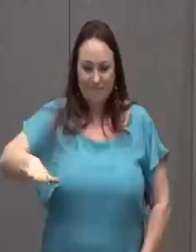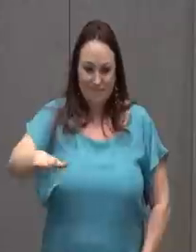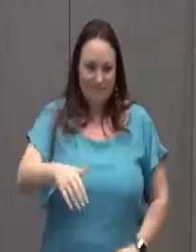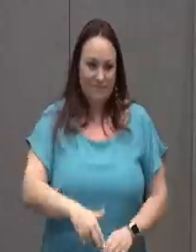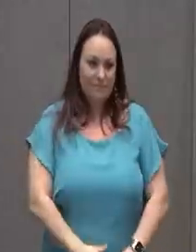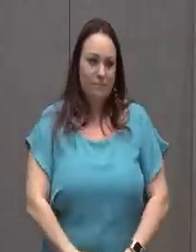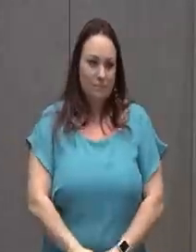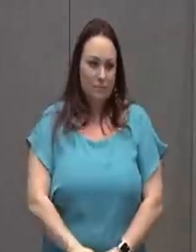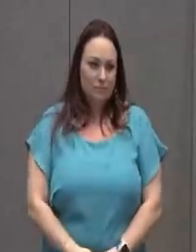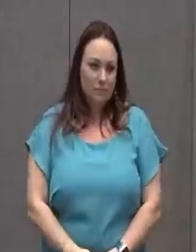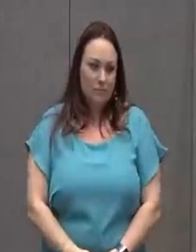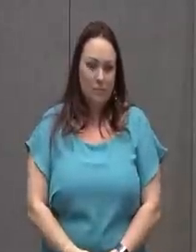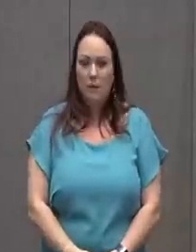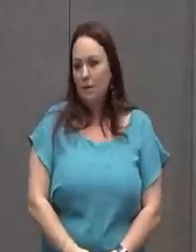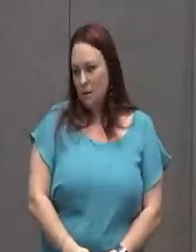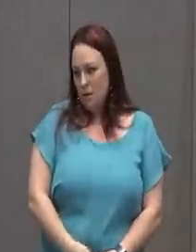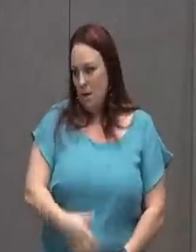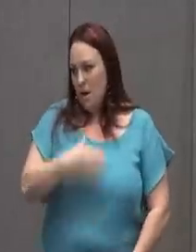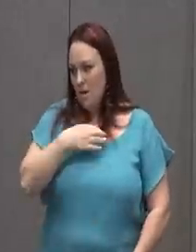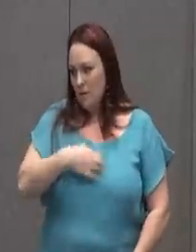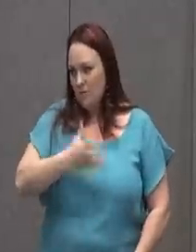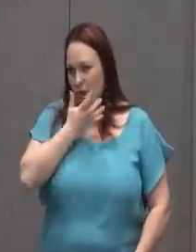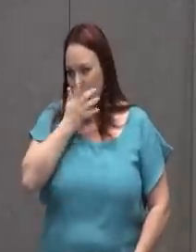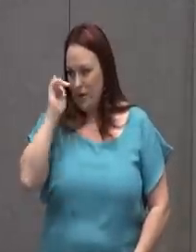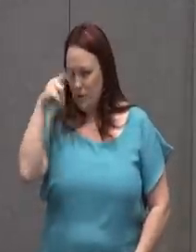Okay. I wish my grass were that green.